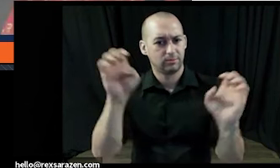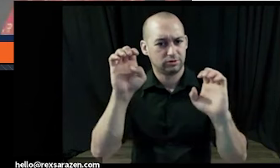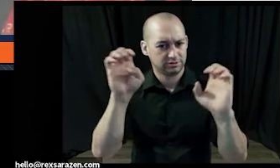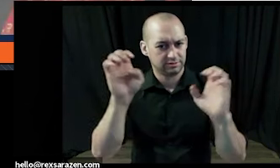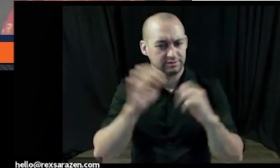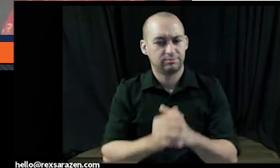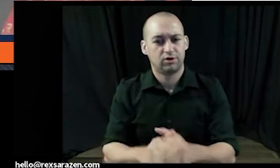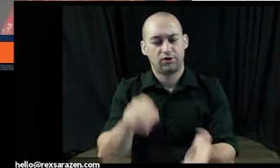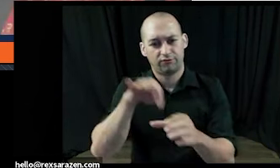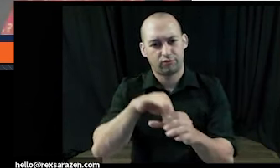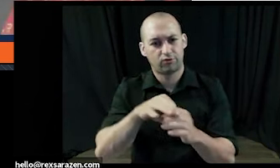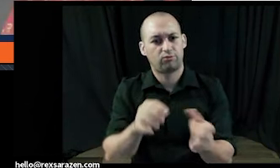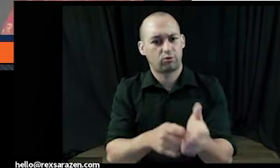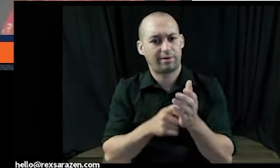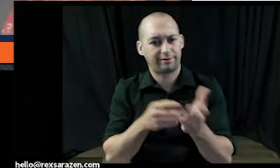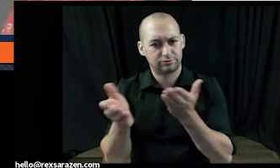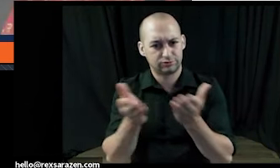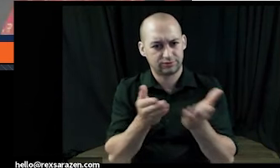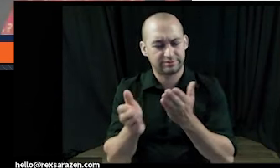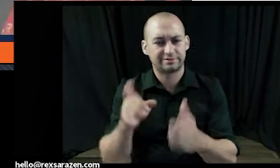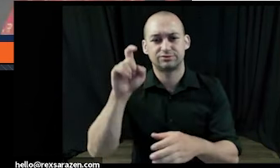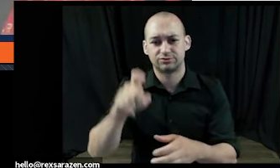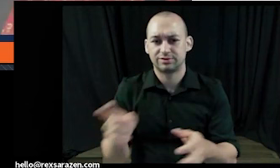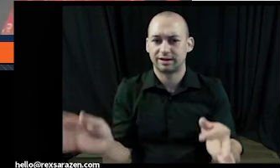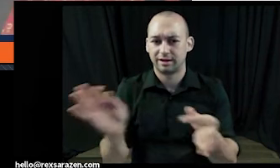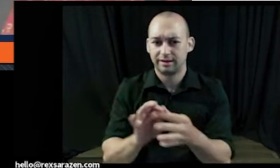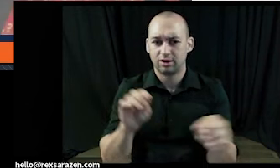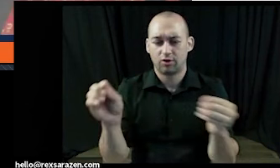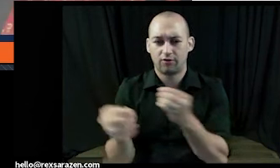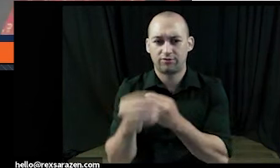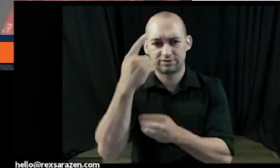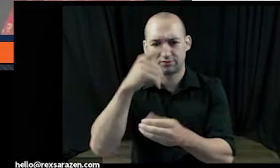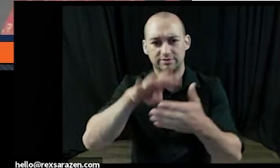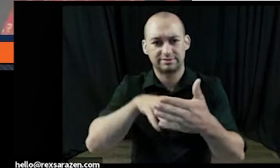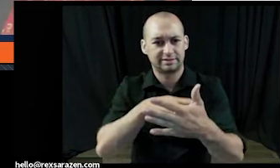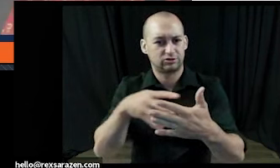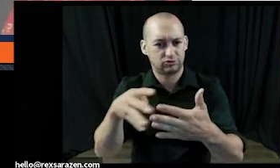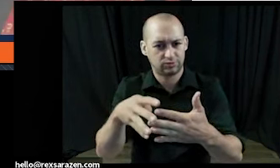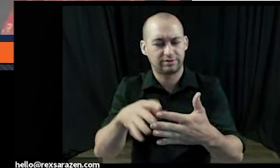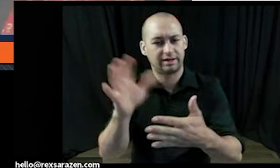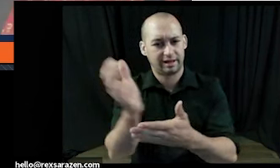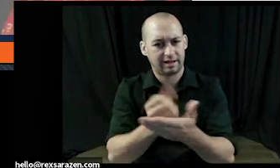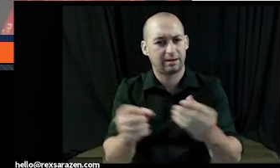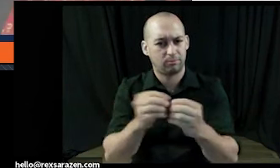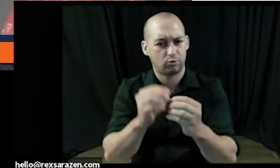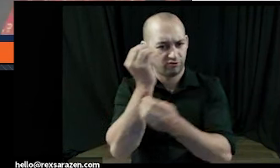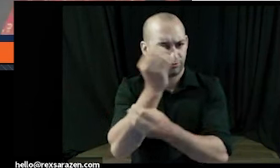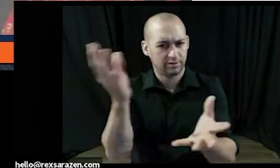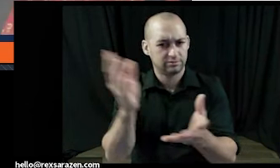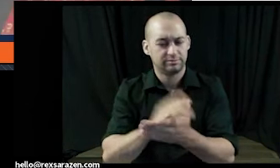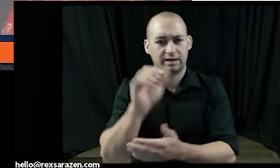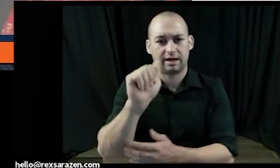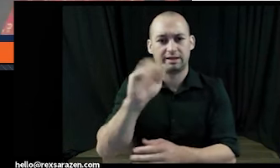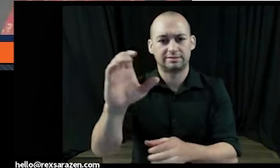requiring this service must contact our office to schedule an appointment and receive more information. AC Vote on the